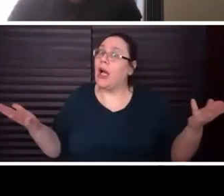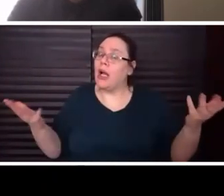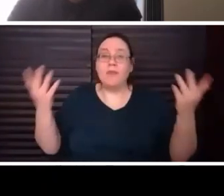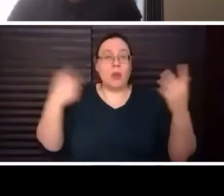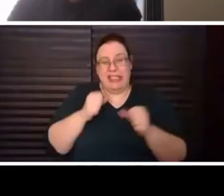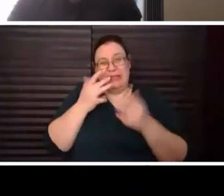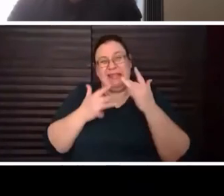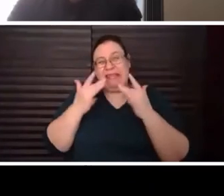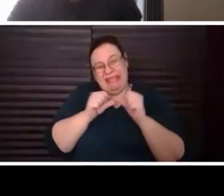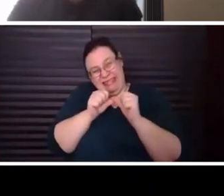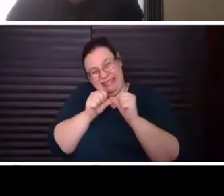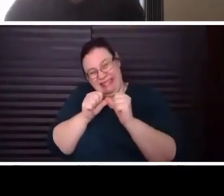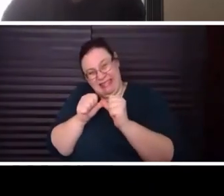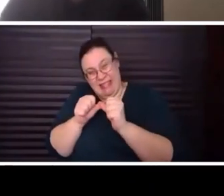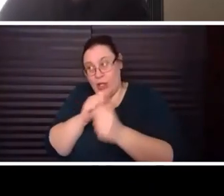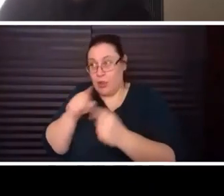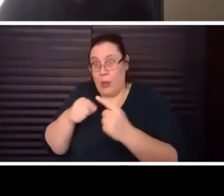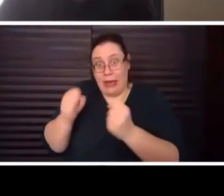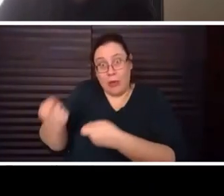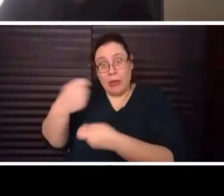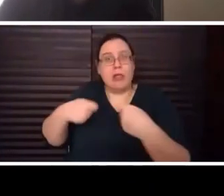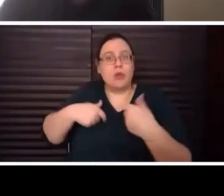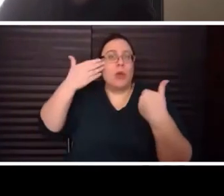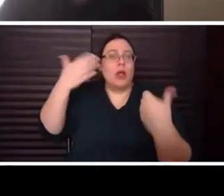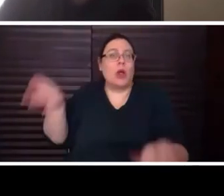end because we don't know when we'll get another foot, basically.